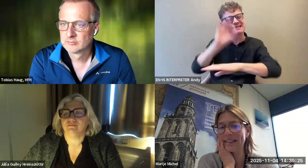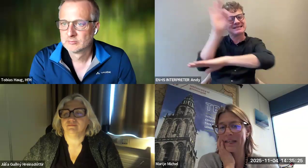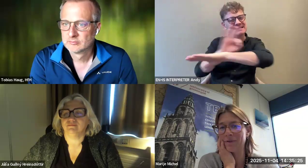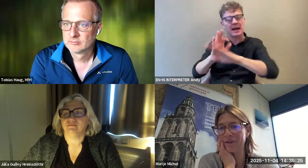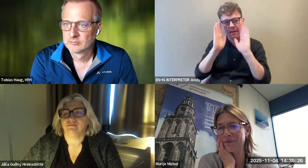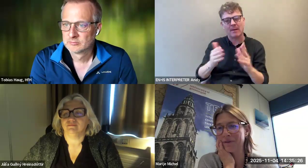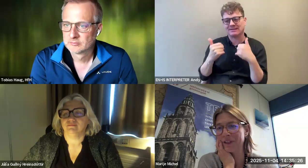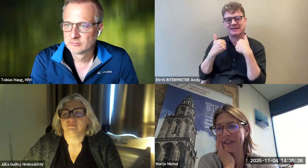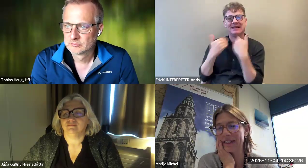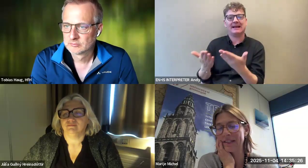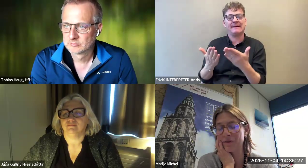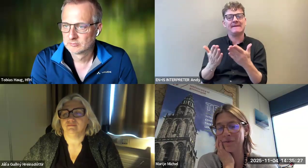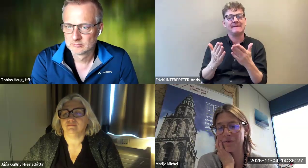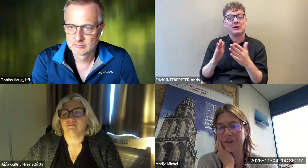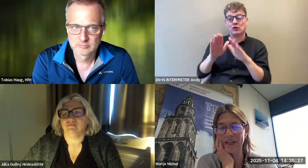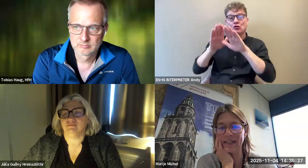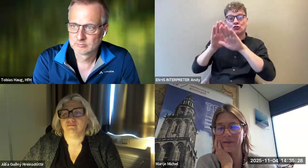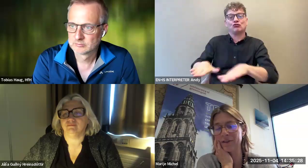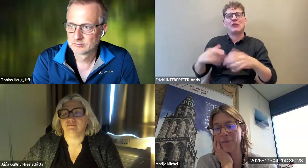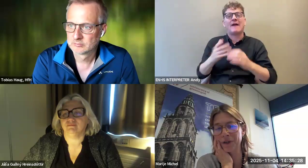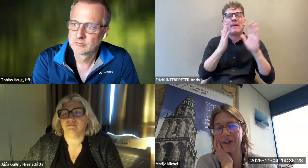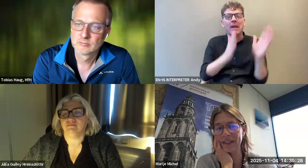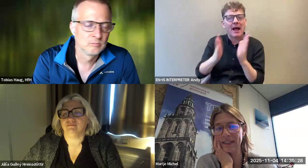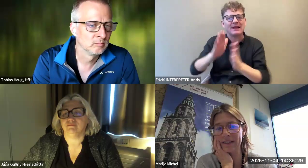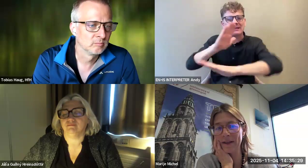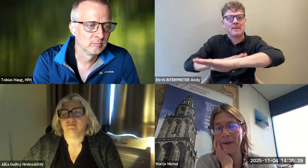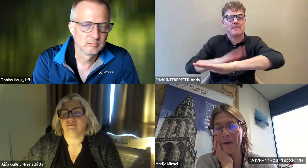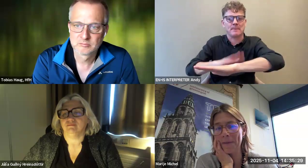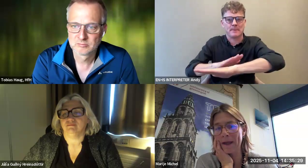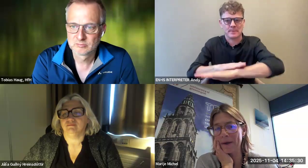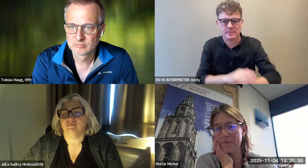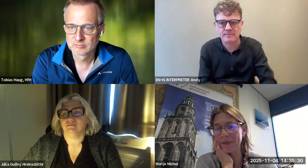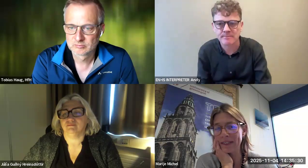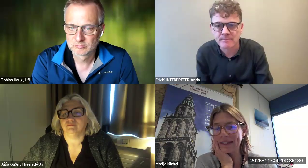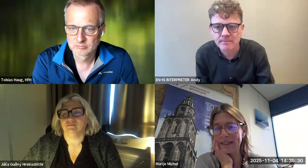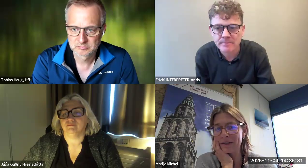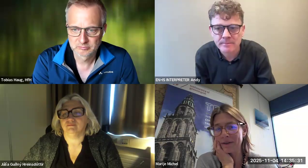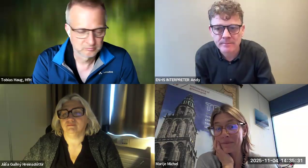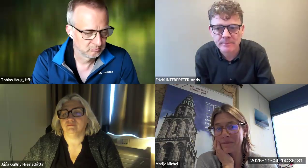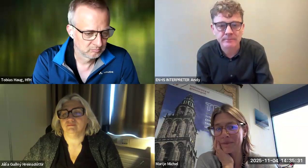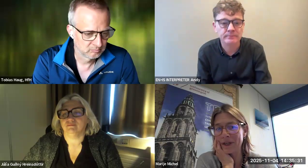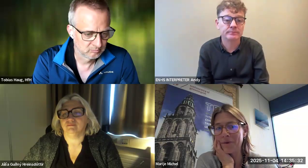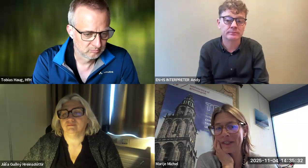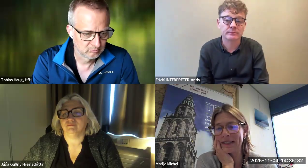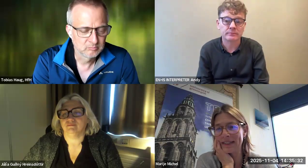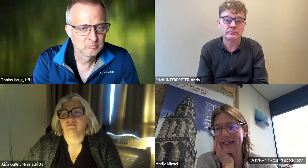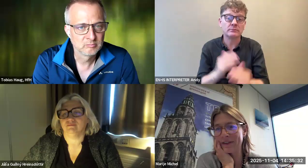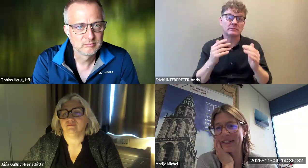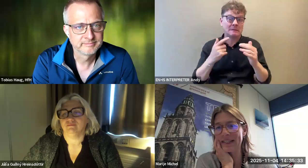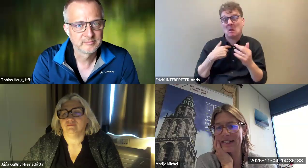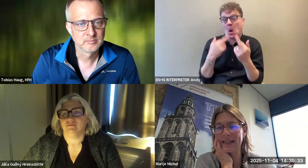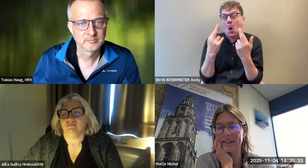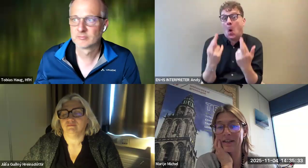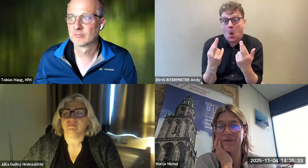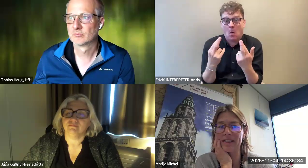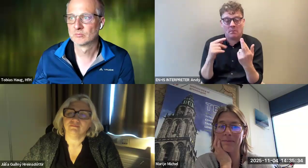enough planning time also for the kids to create or to work on these. We did see, or we hope that this kind